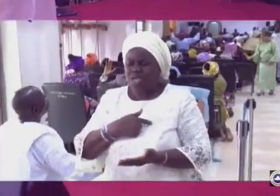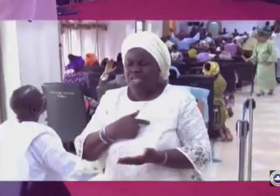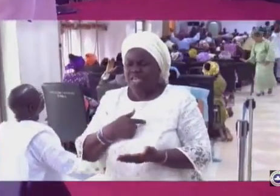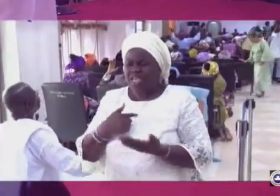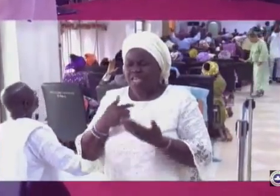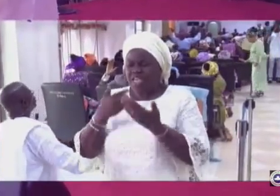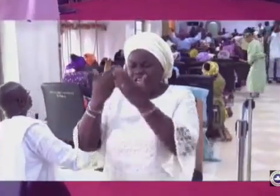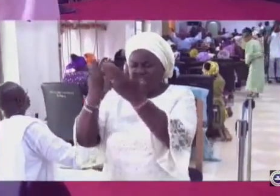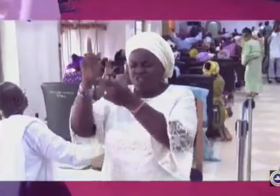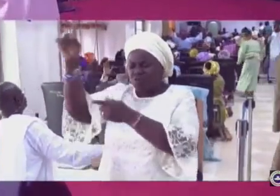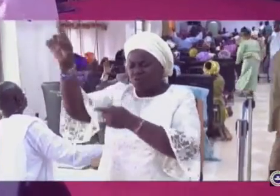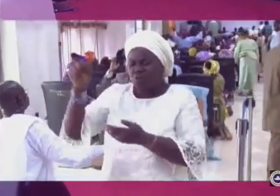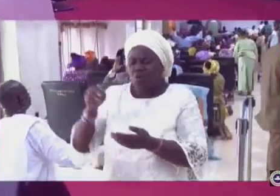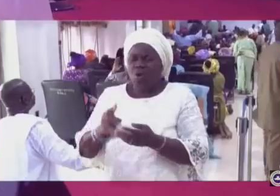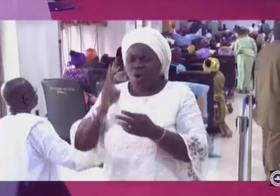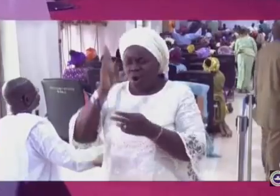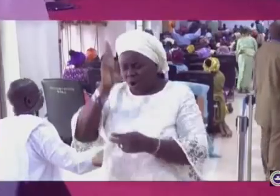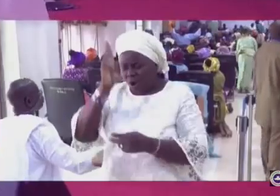We give you